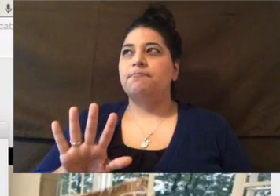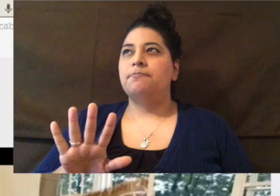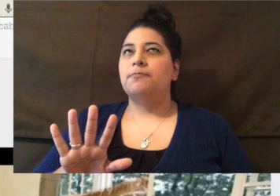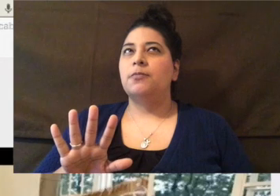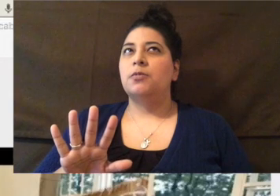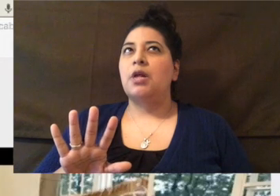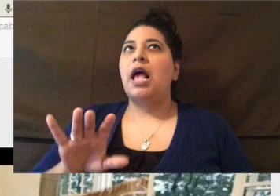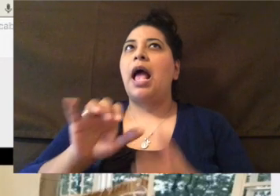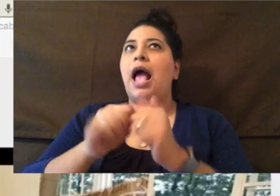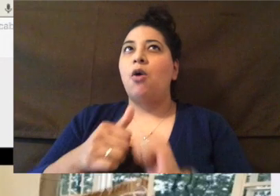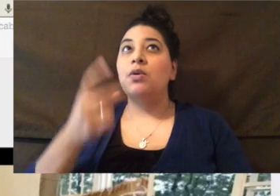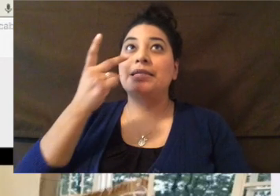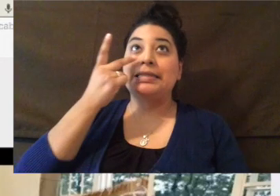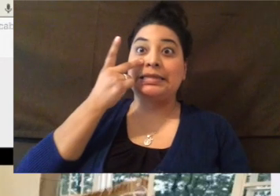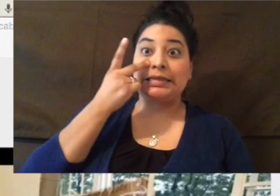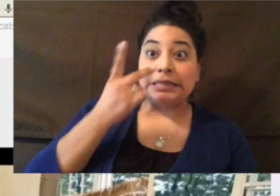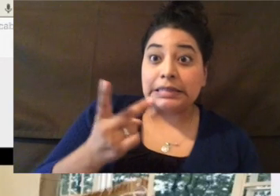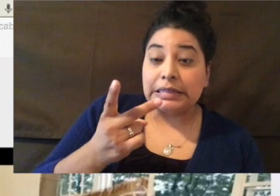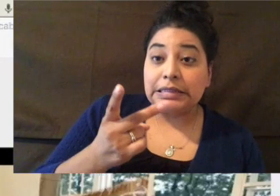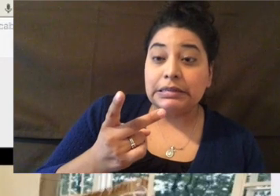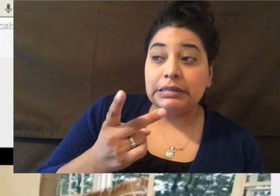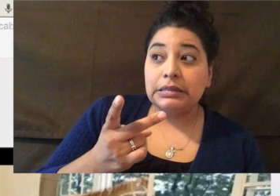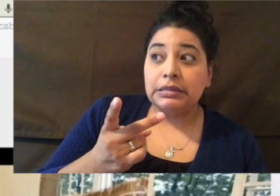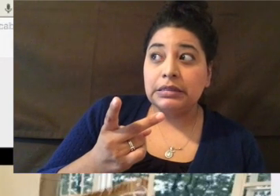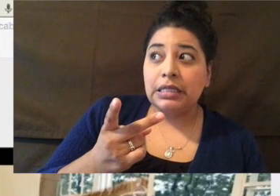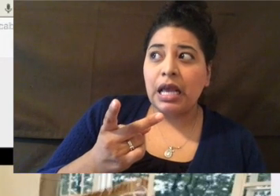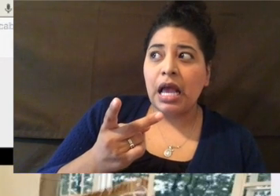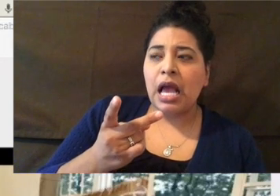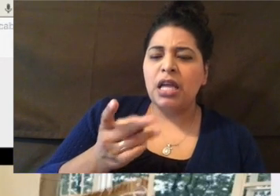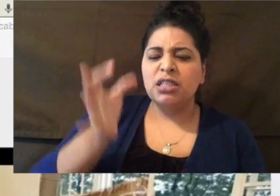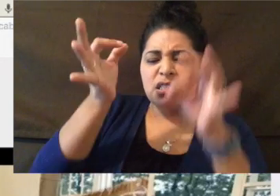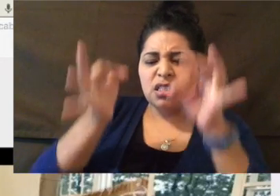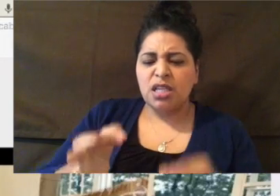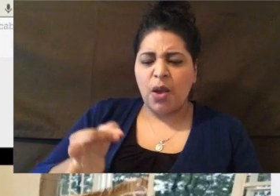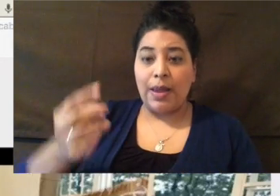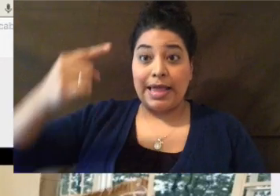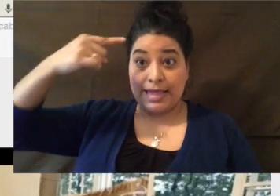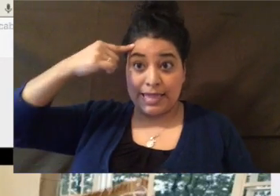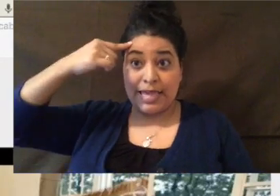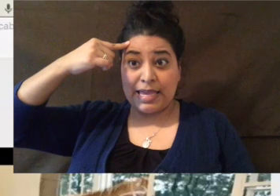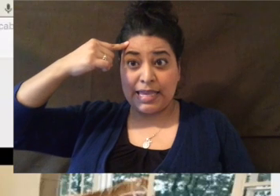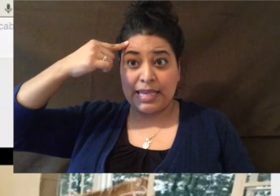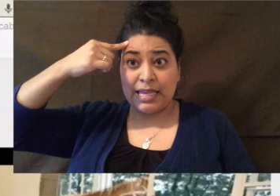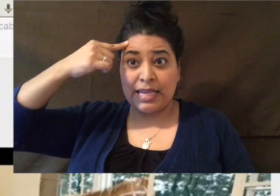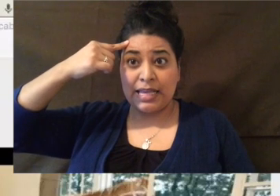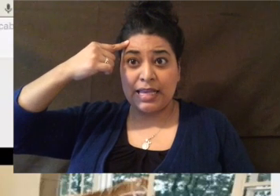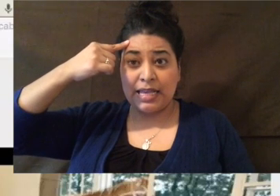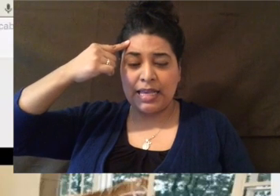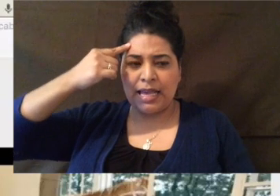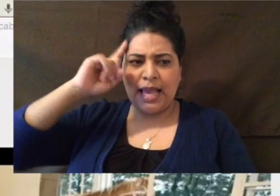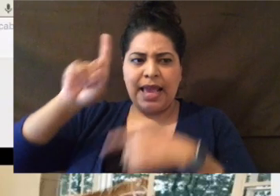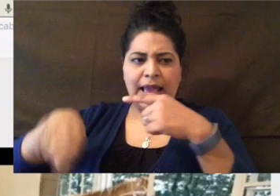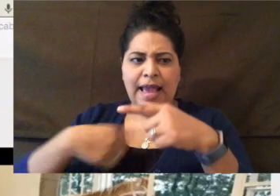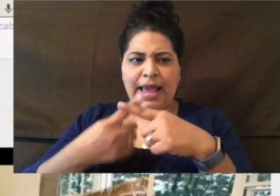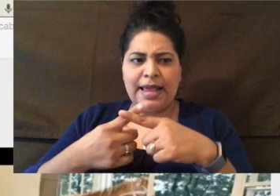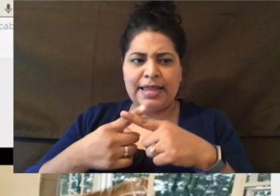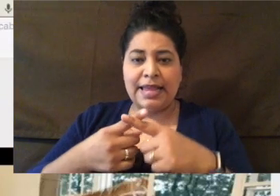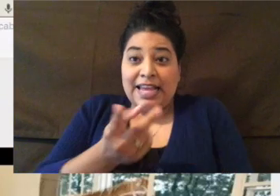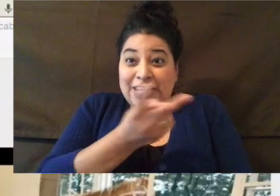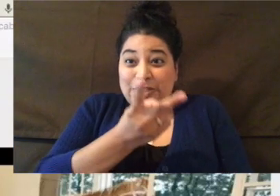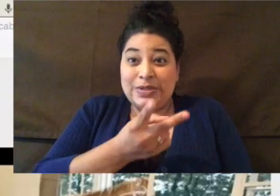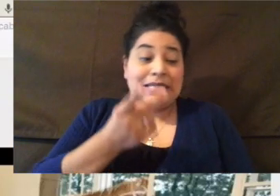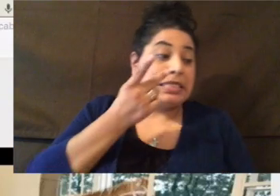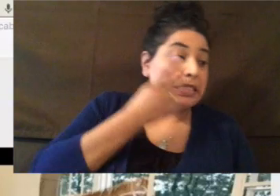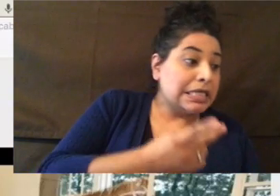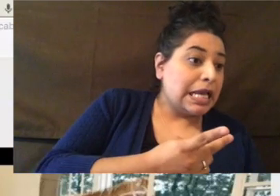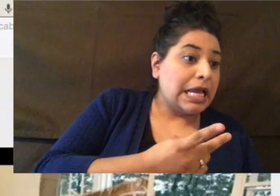how what we see determines what we think. And then what these two things, seeing and